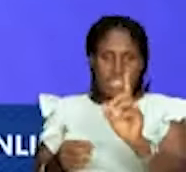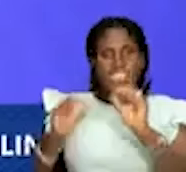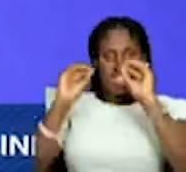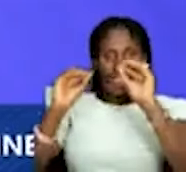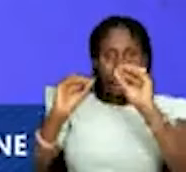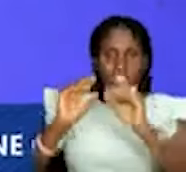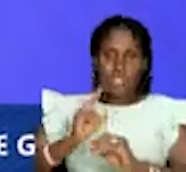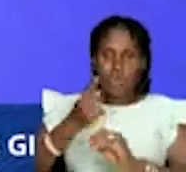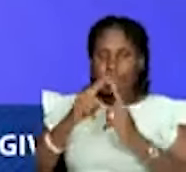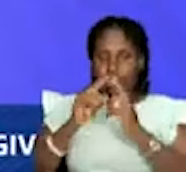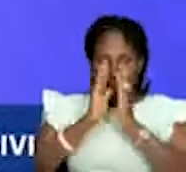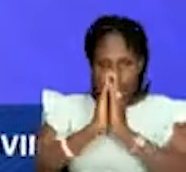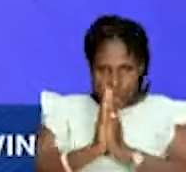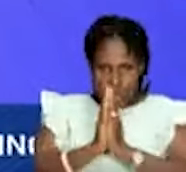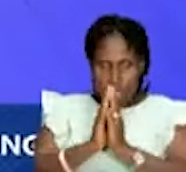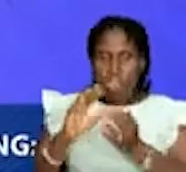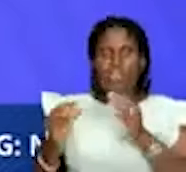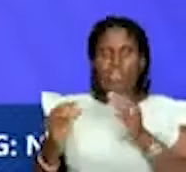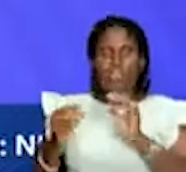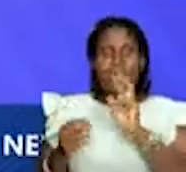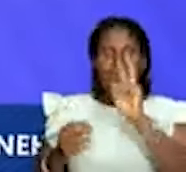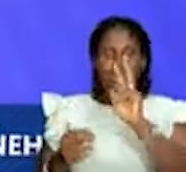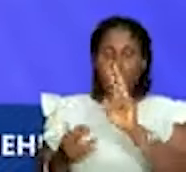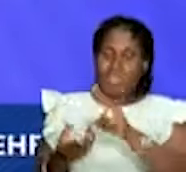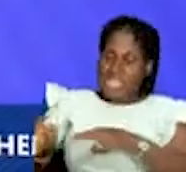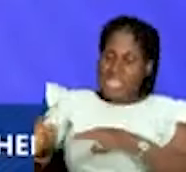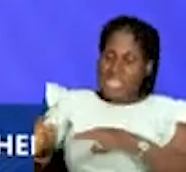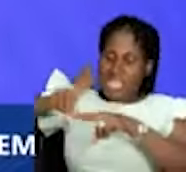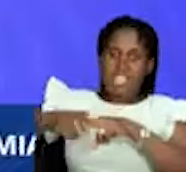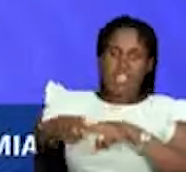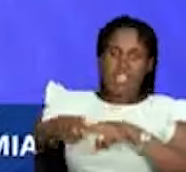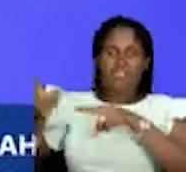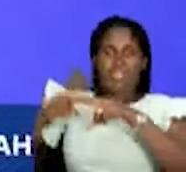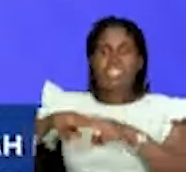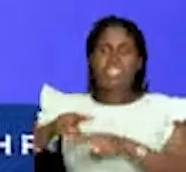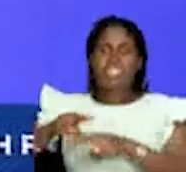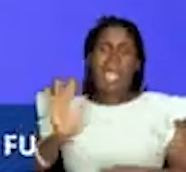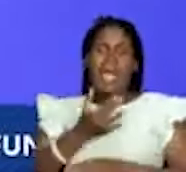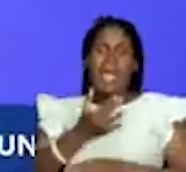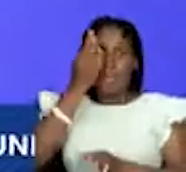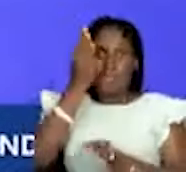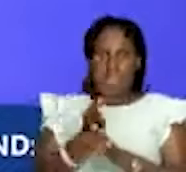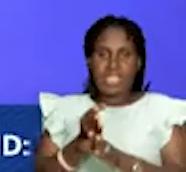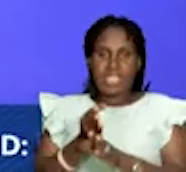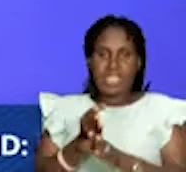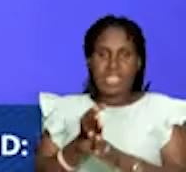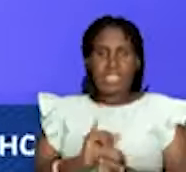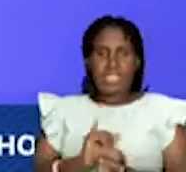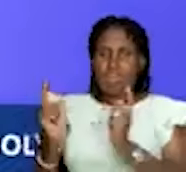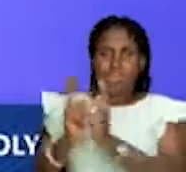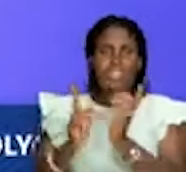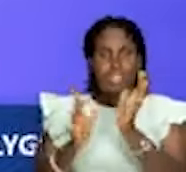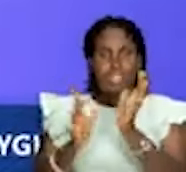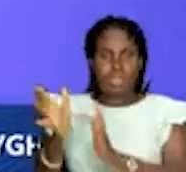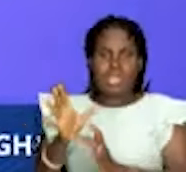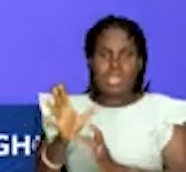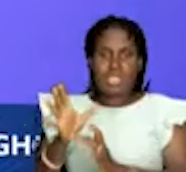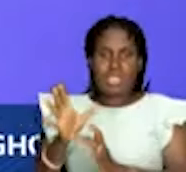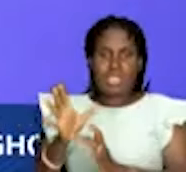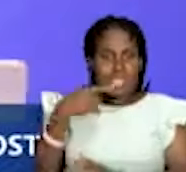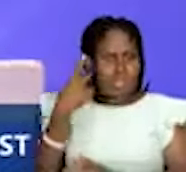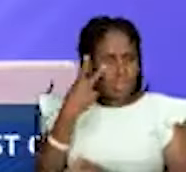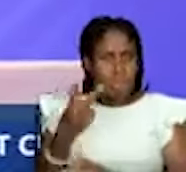2, increase our faith. They came to Jesus and they saw that Jesus did not